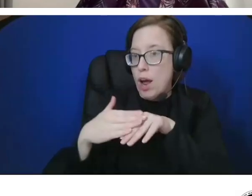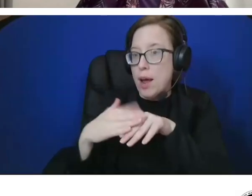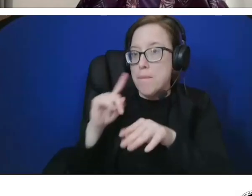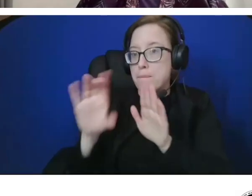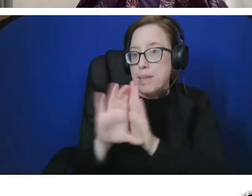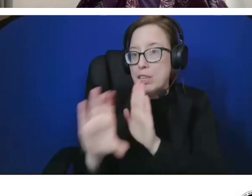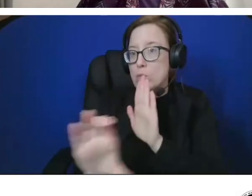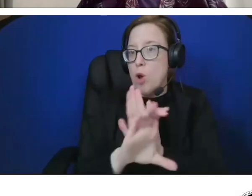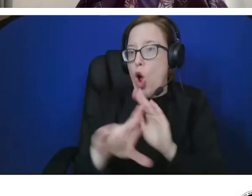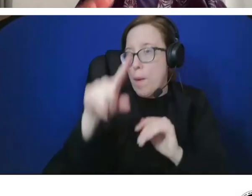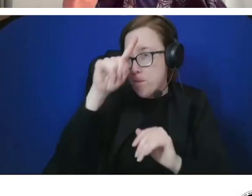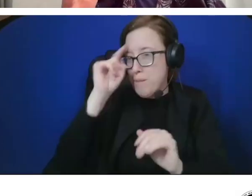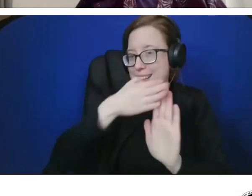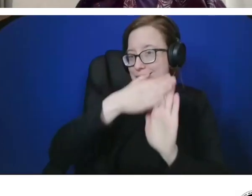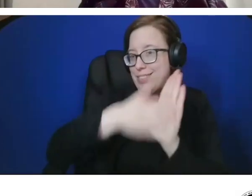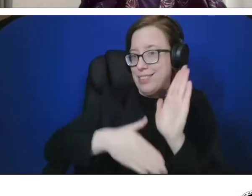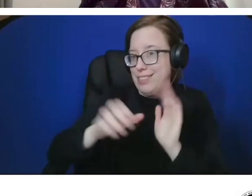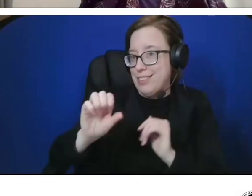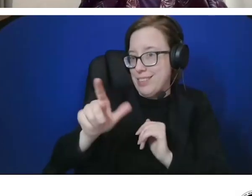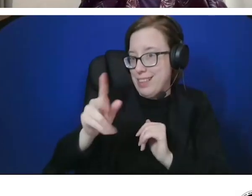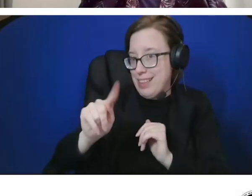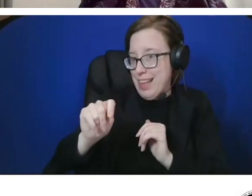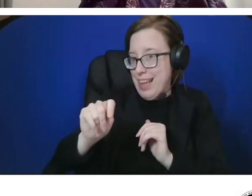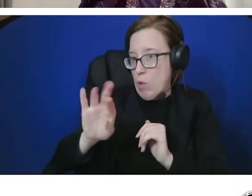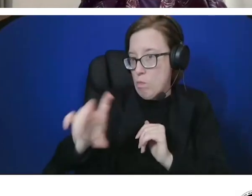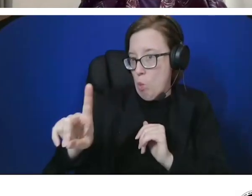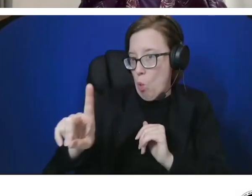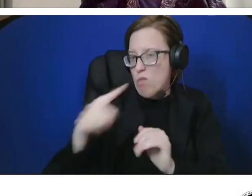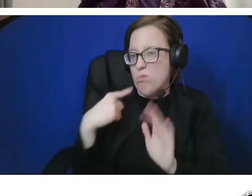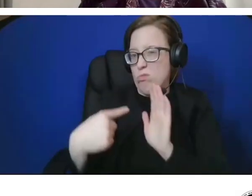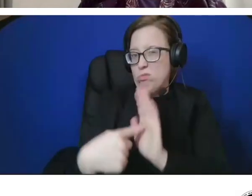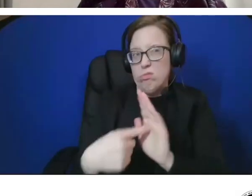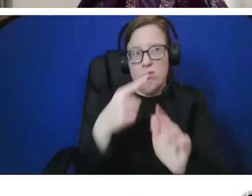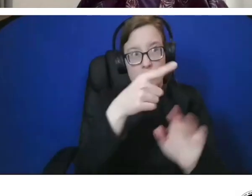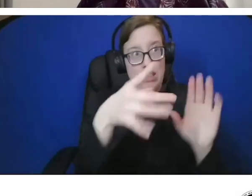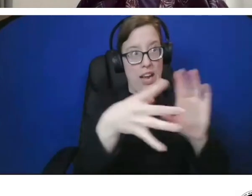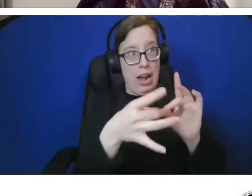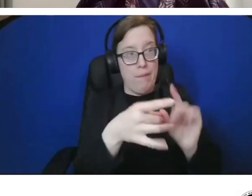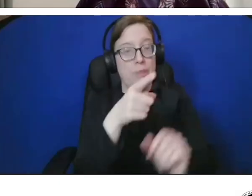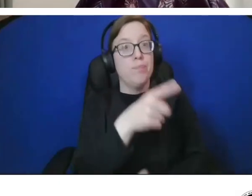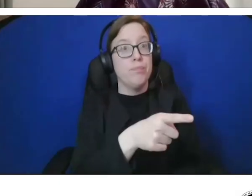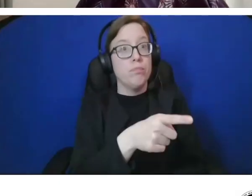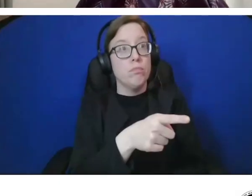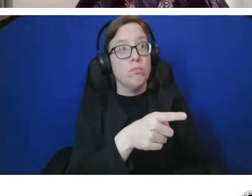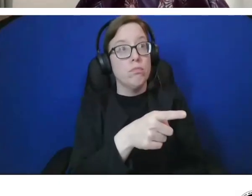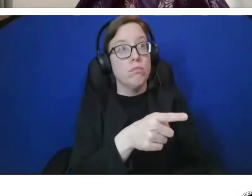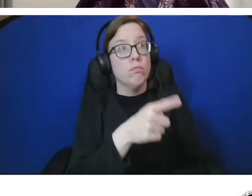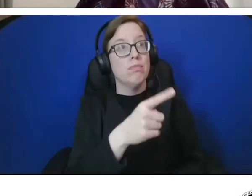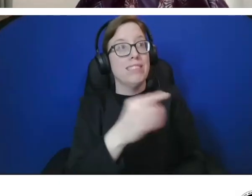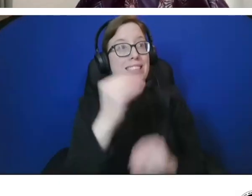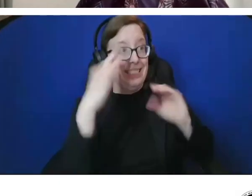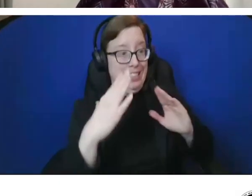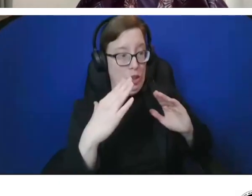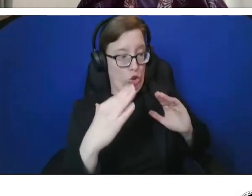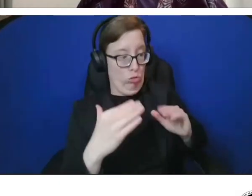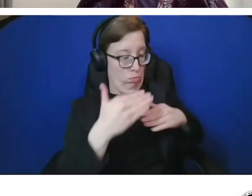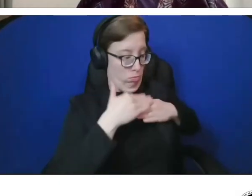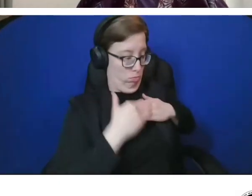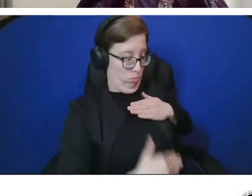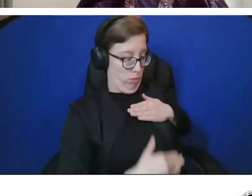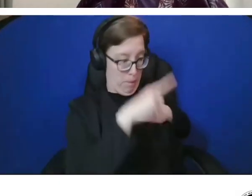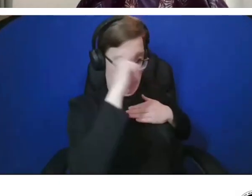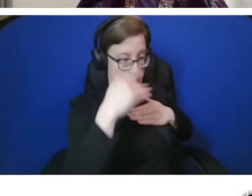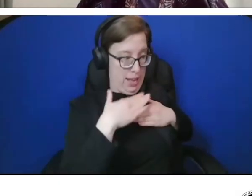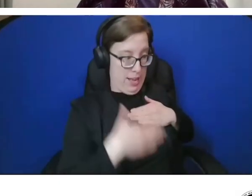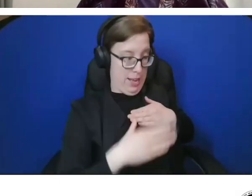on a black slant board. So this has, let me go back to the picture itself and make a couple of comments. So she's got it on a slant board